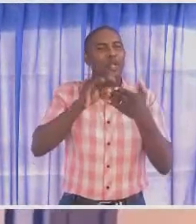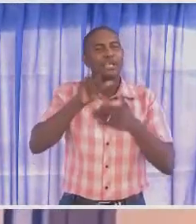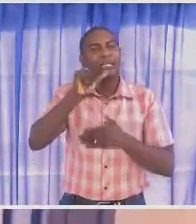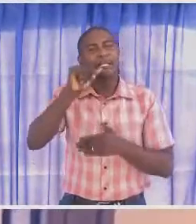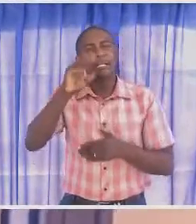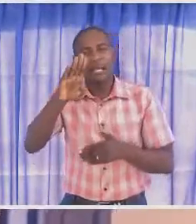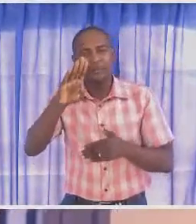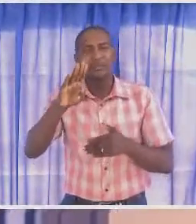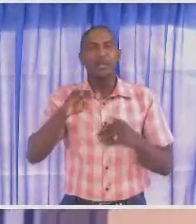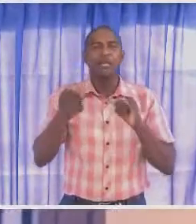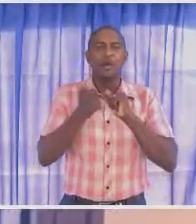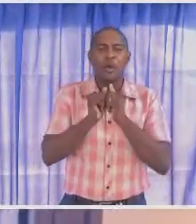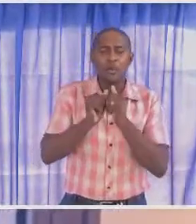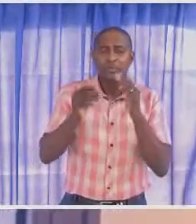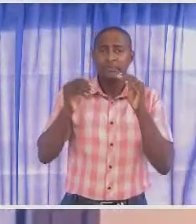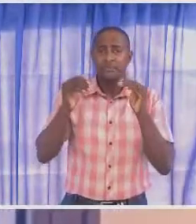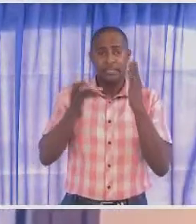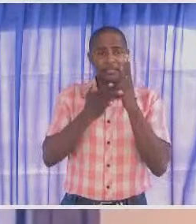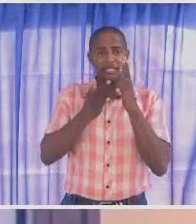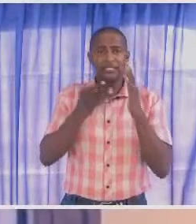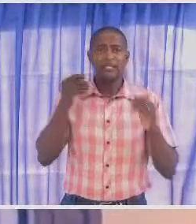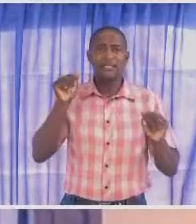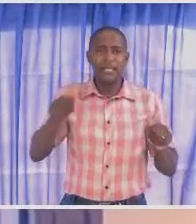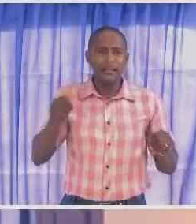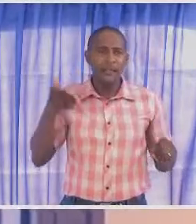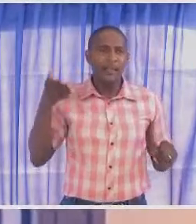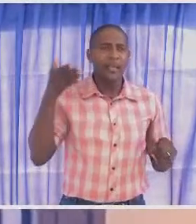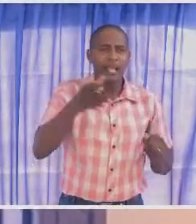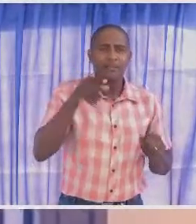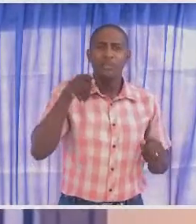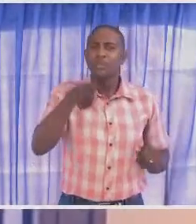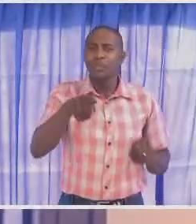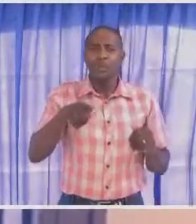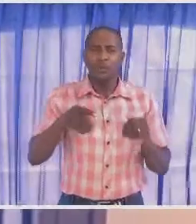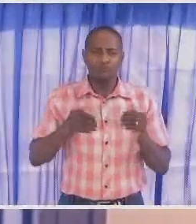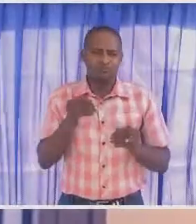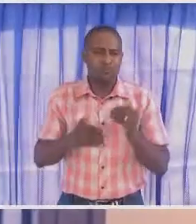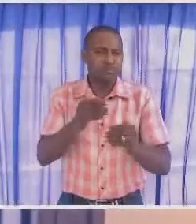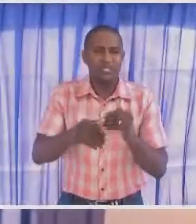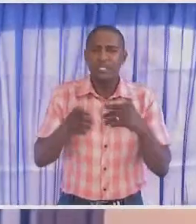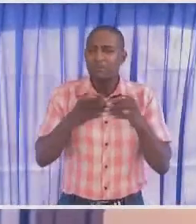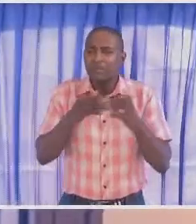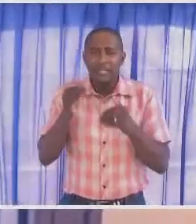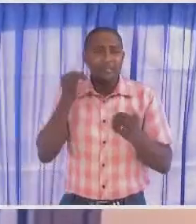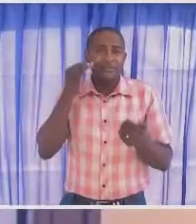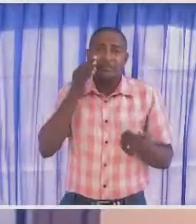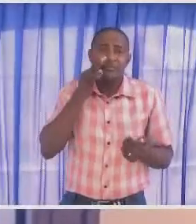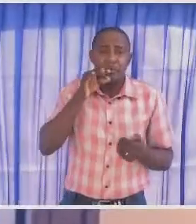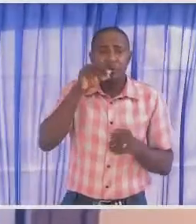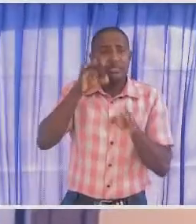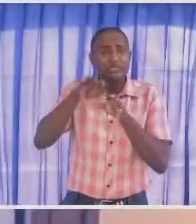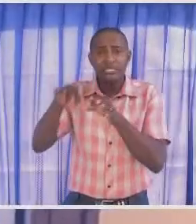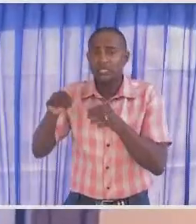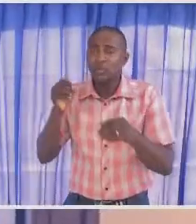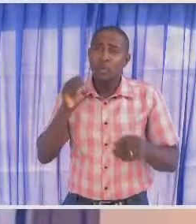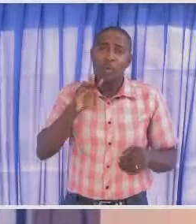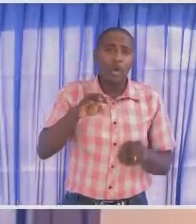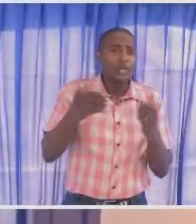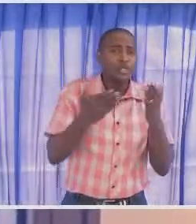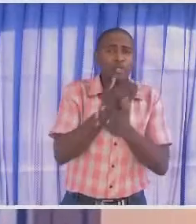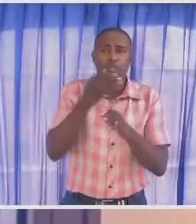how technology can enhance your yields, whether it be sauces or fruit snacks or a new entrepreneurial